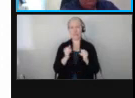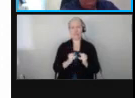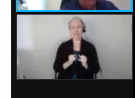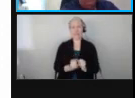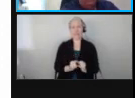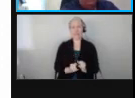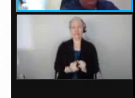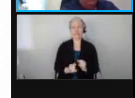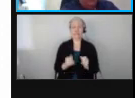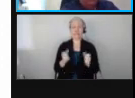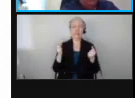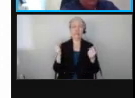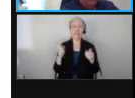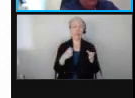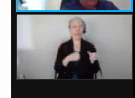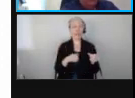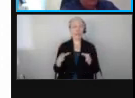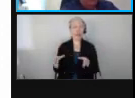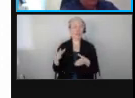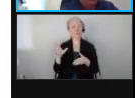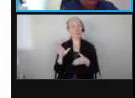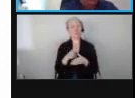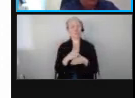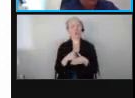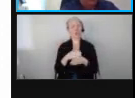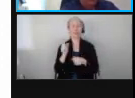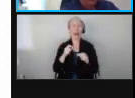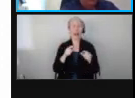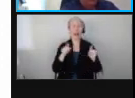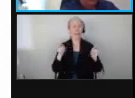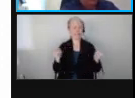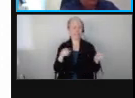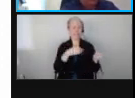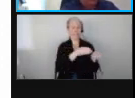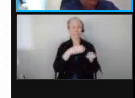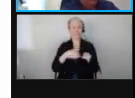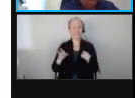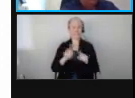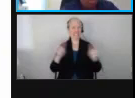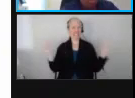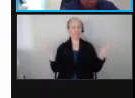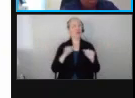are many techniques that are shared despite our differences between different disciplines. Next slide, please.